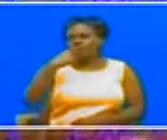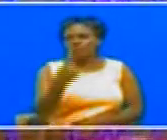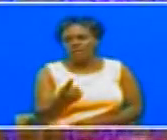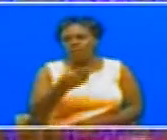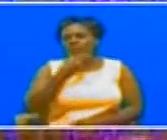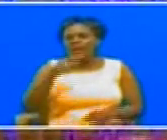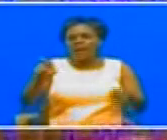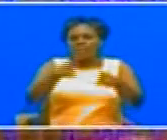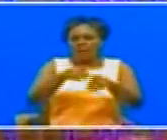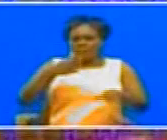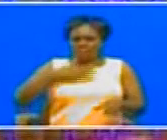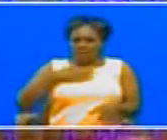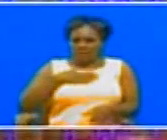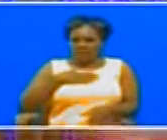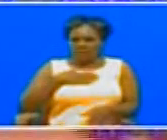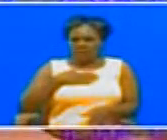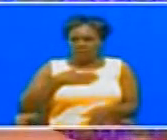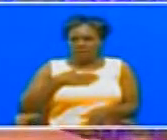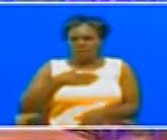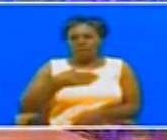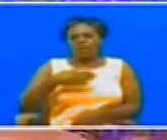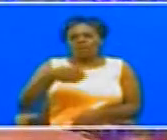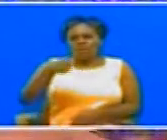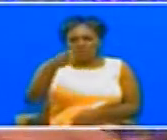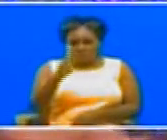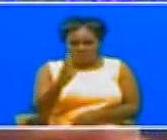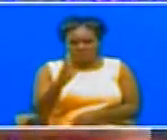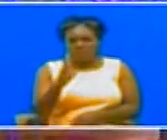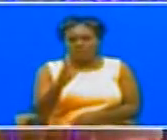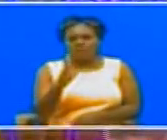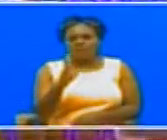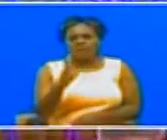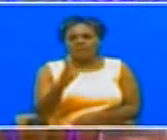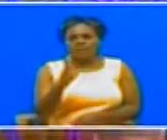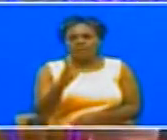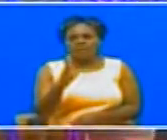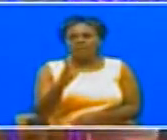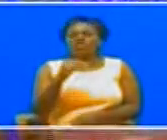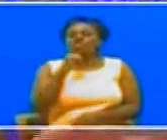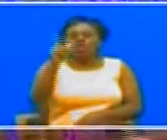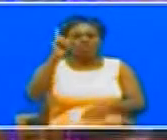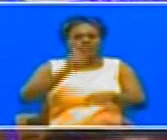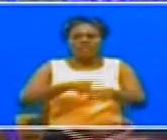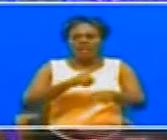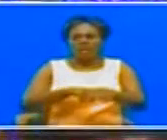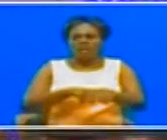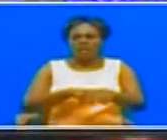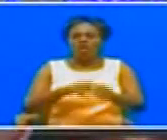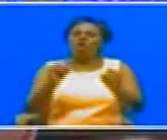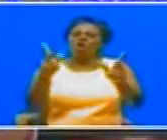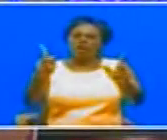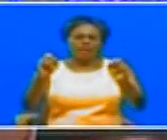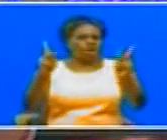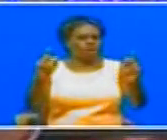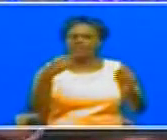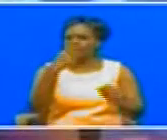my brother-in-law and sister-in-law seemed to fall short of what I really wanted to say. That's not the time when you say, that's all right, all things work